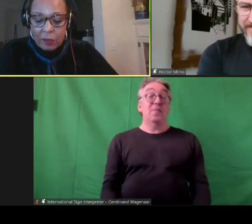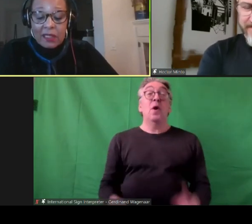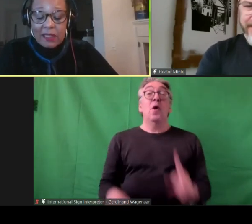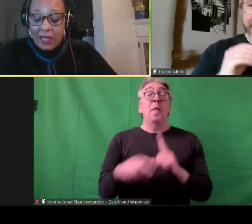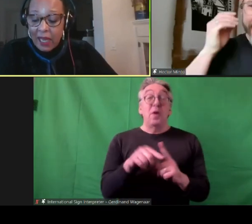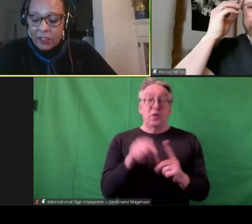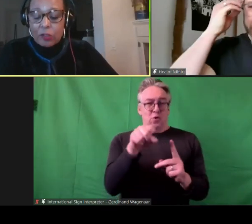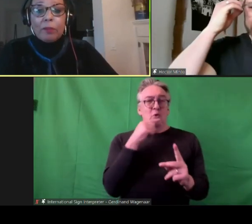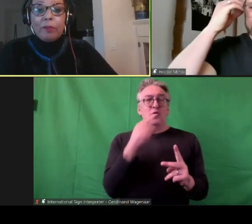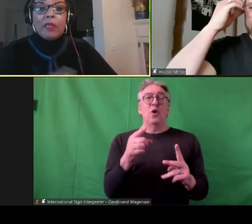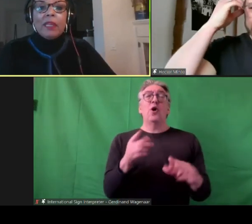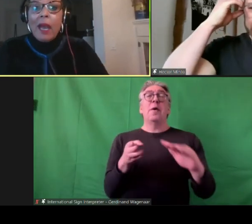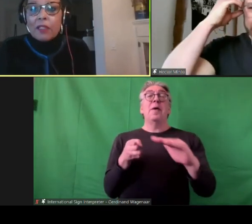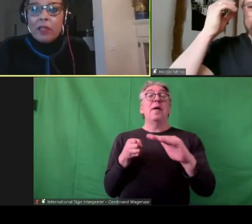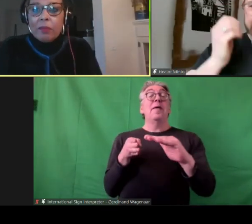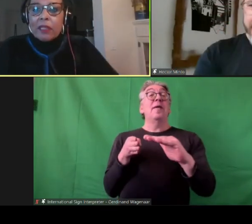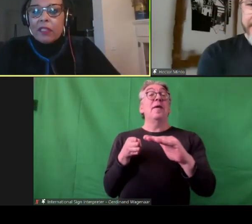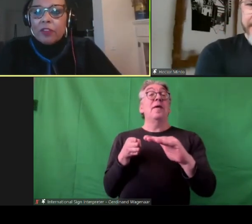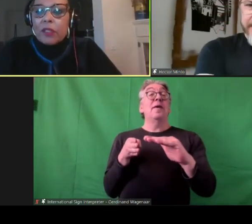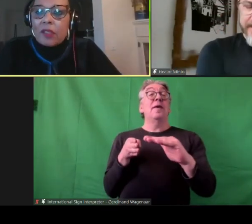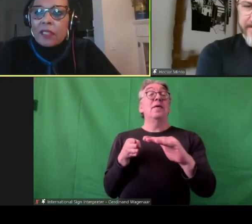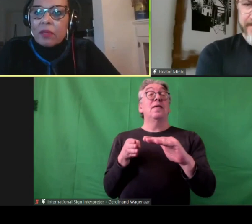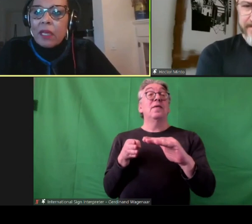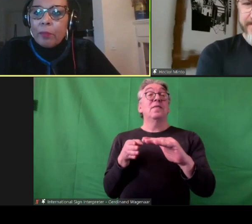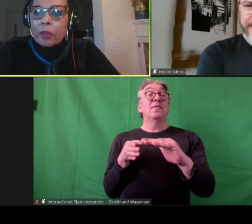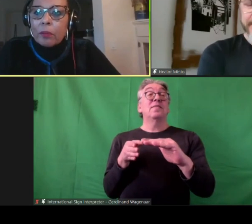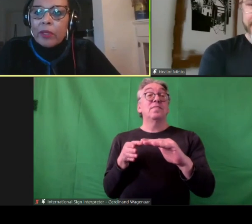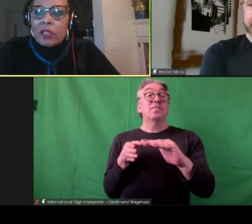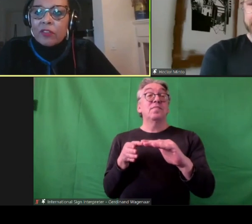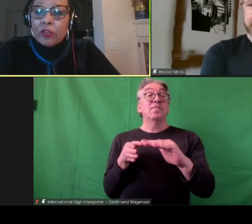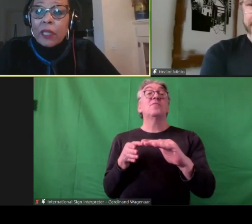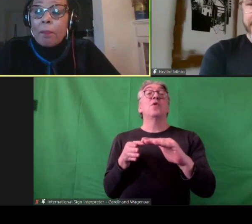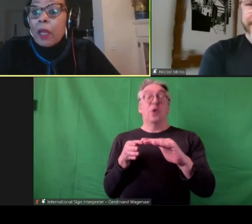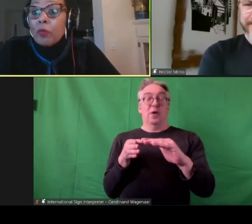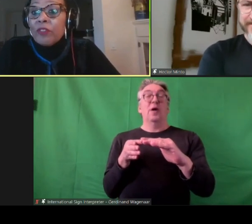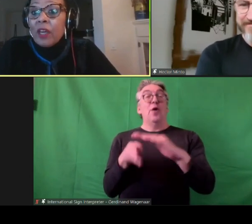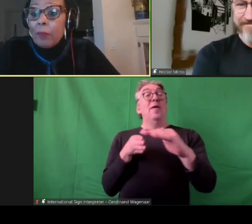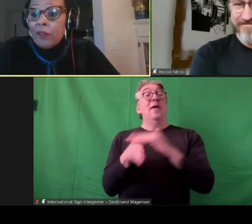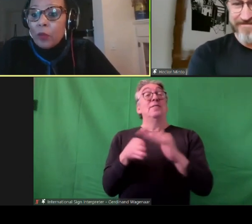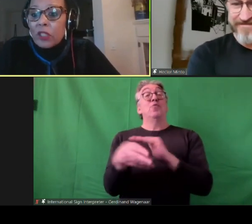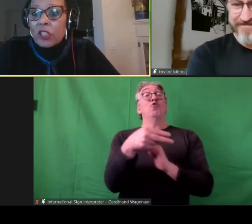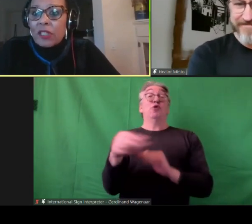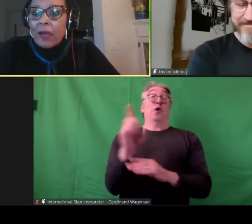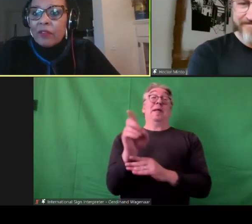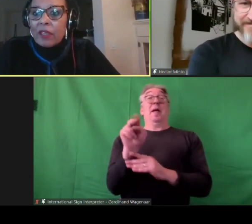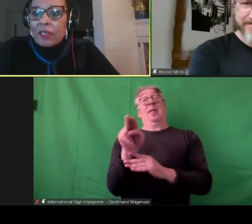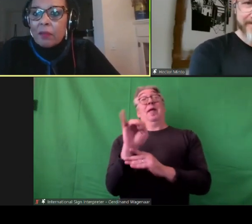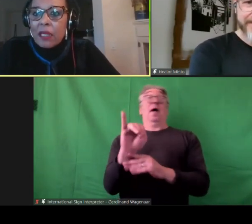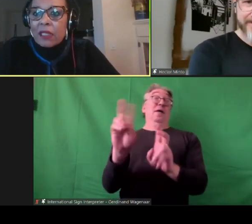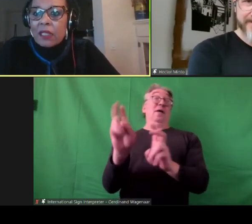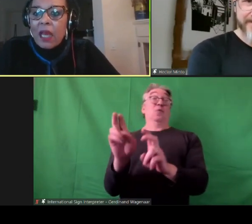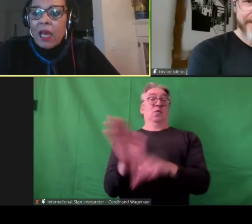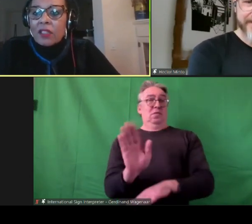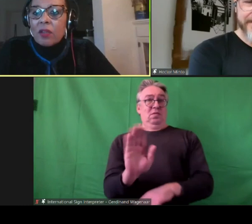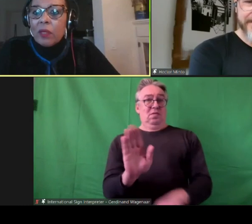being a D&I issue, but being a deliverable. So that's really an important point to take forward. We've got a couple of questions and we've got 10